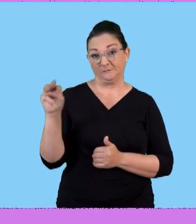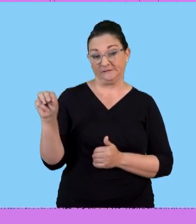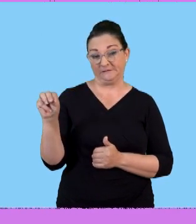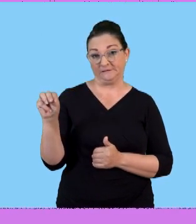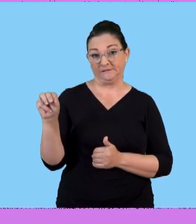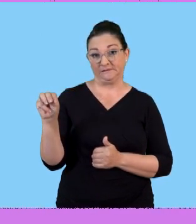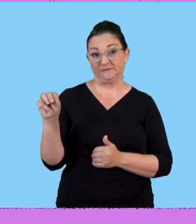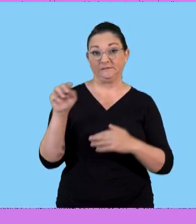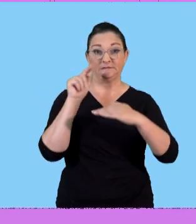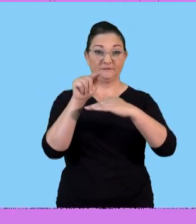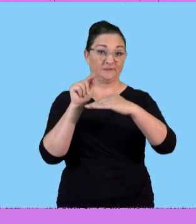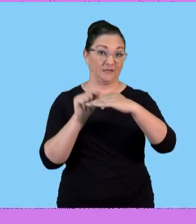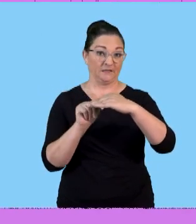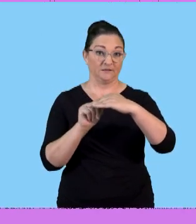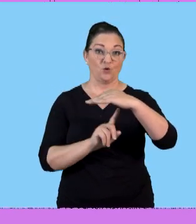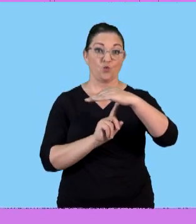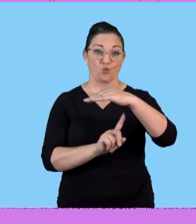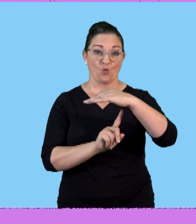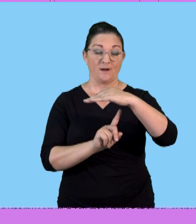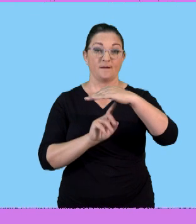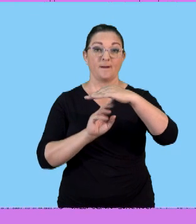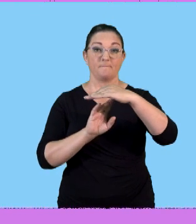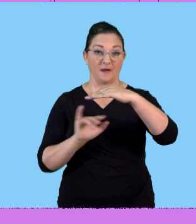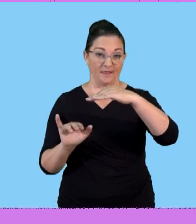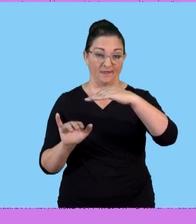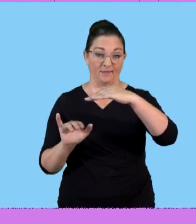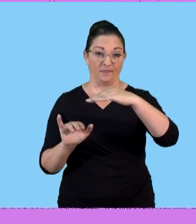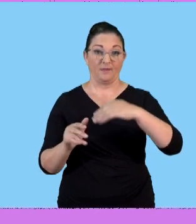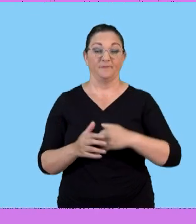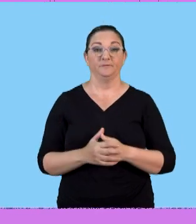millimeters divided by 1 million